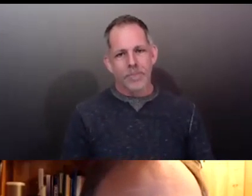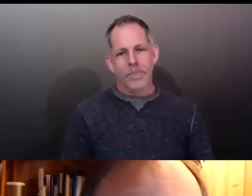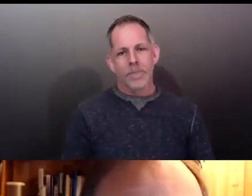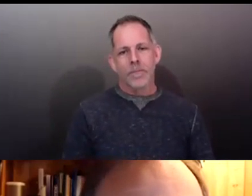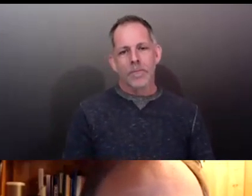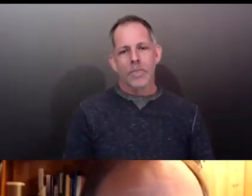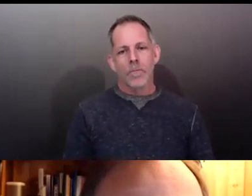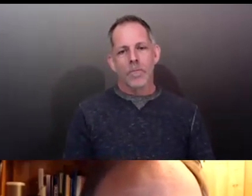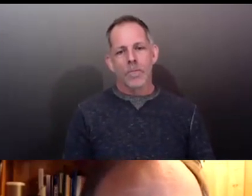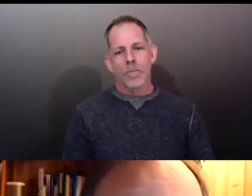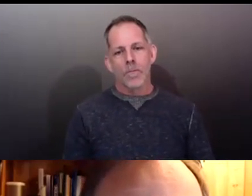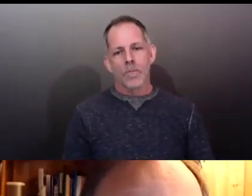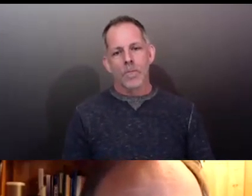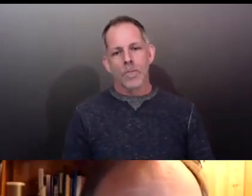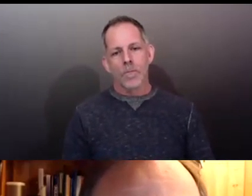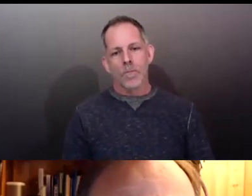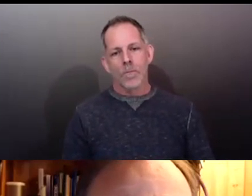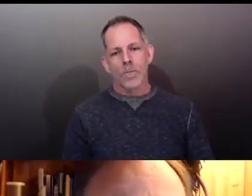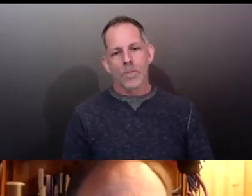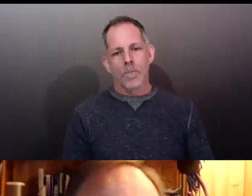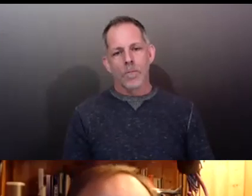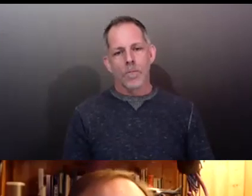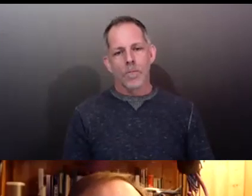do you have more detail on that?